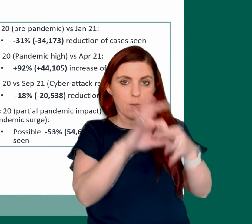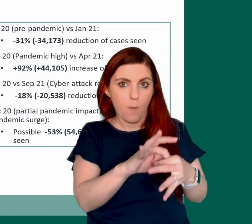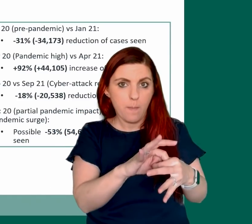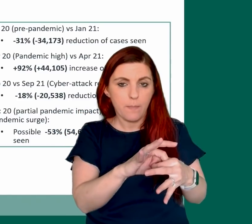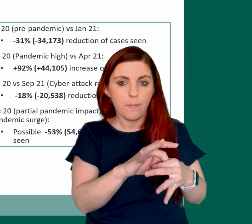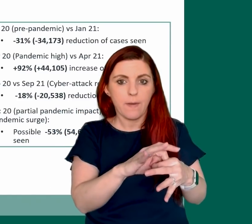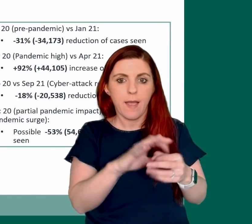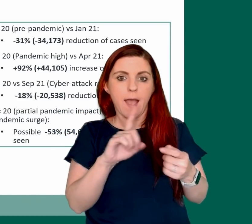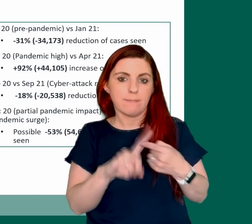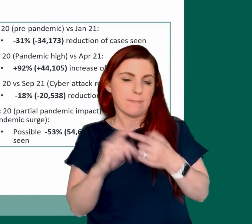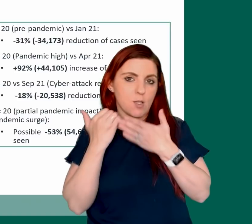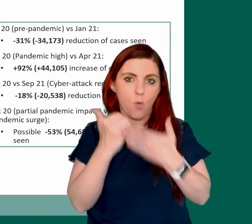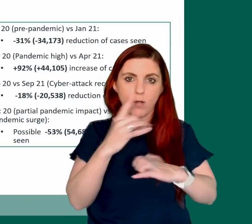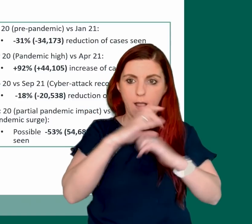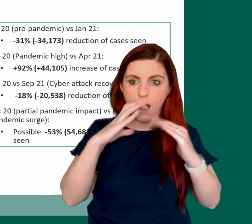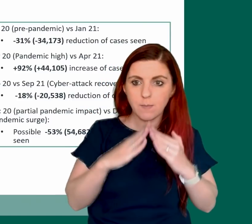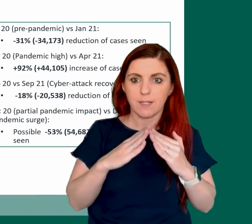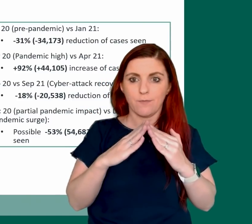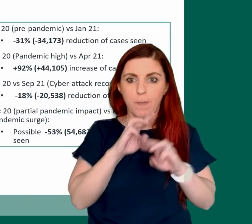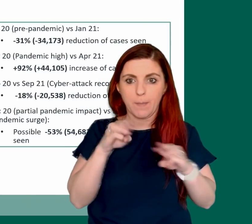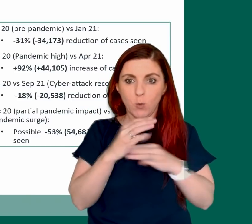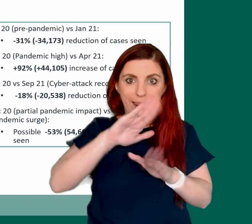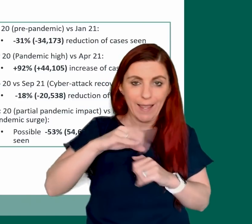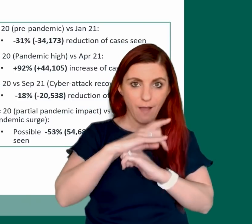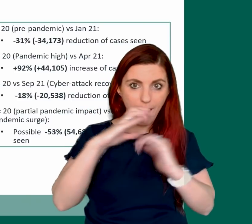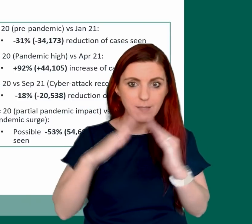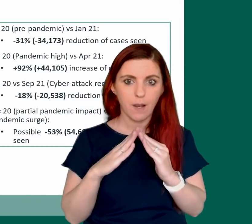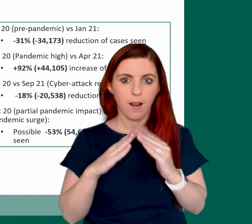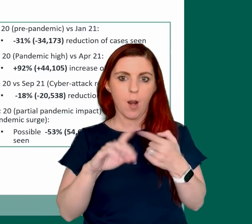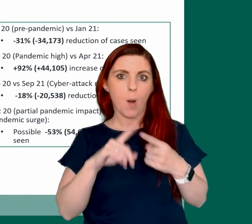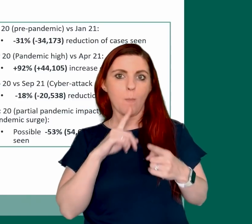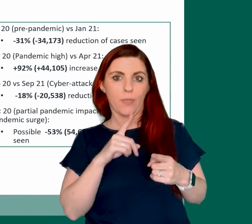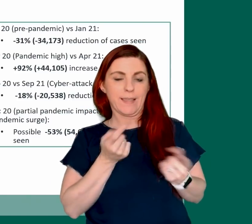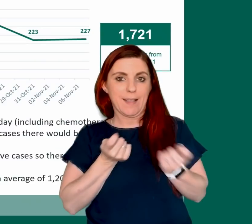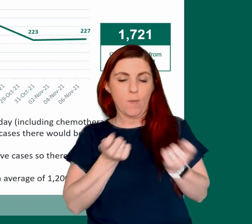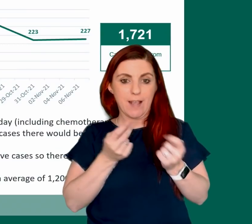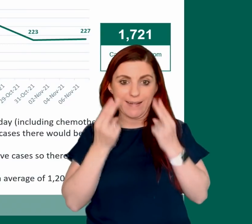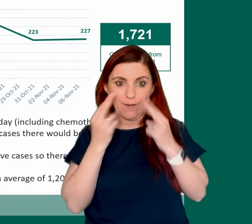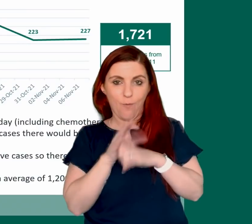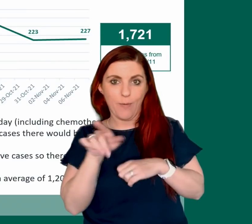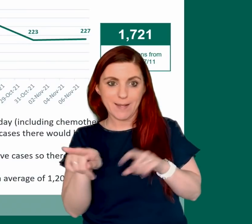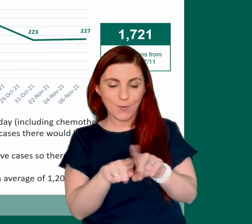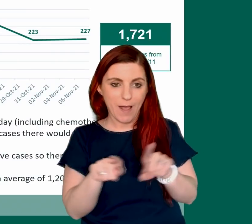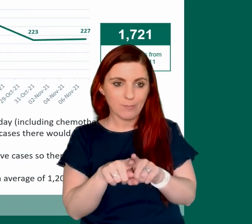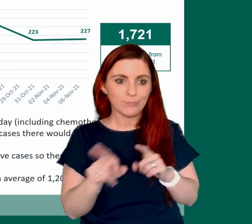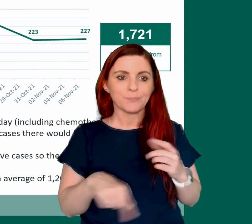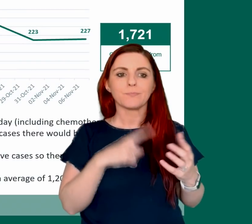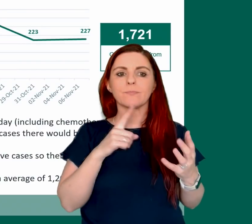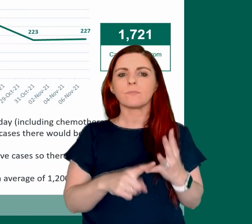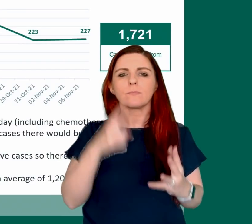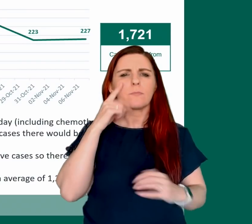and to support hospital discharge, etc., these therapists are really important to us for that. When we look at the acute